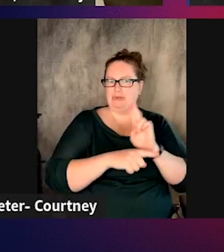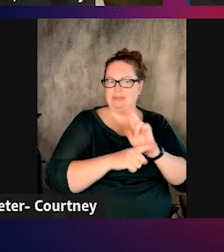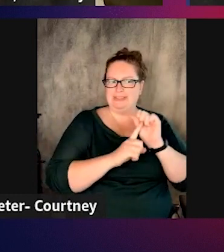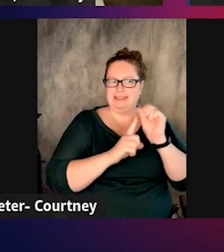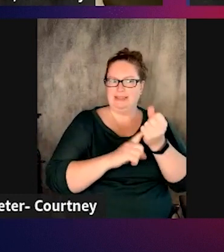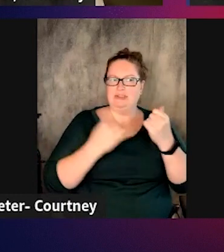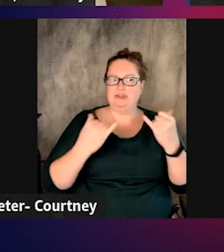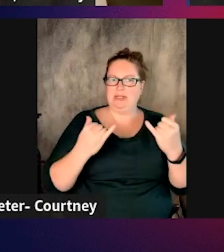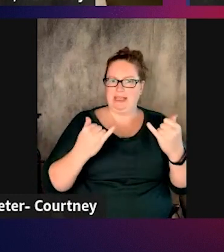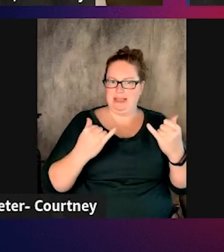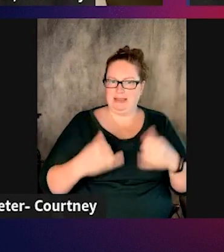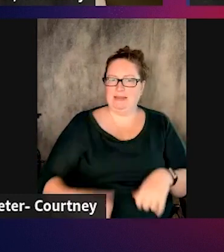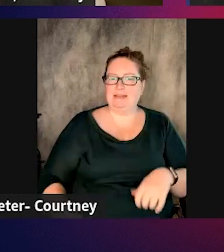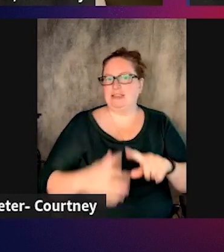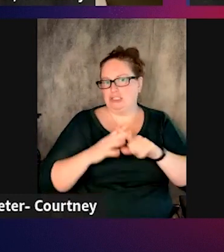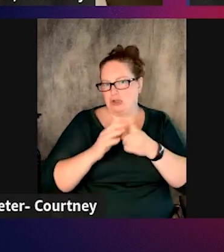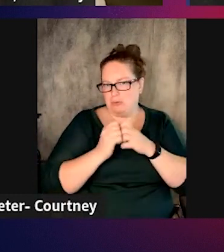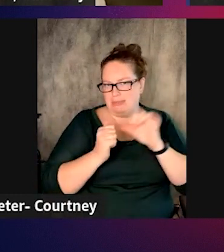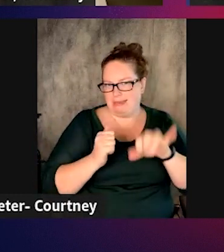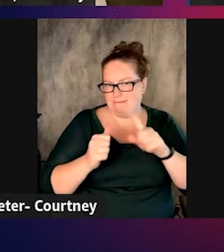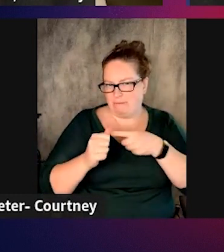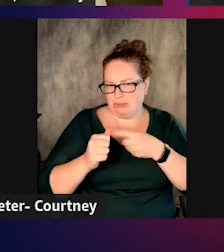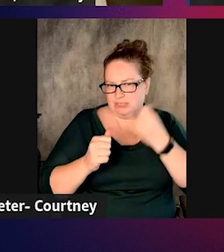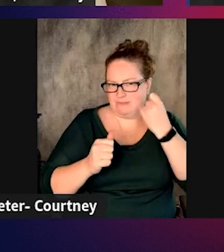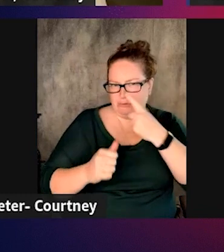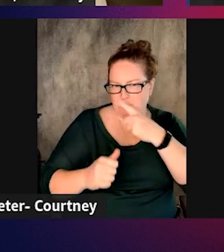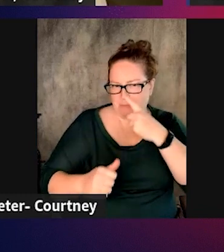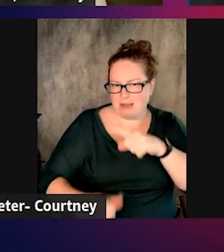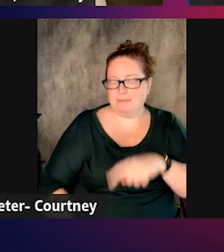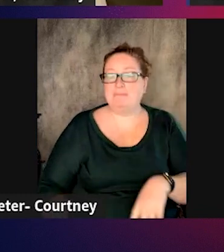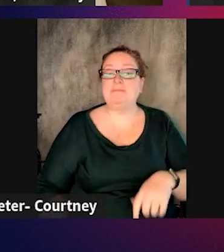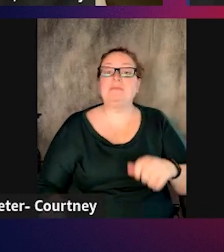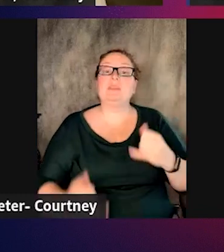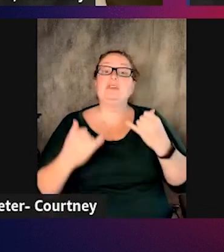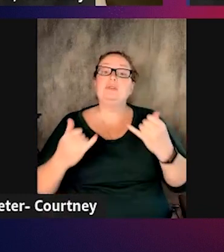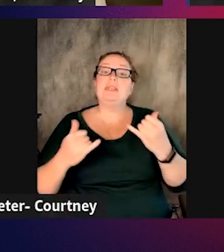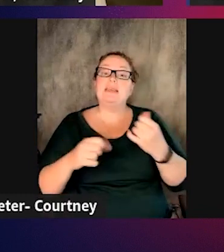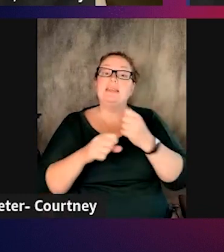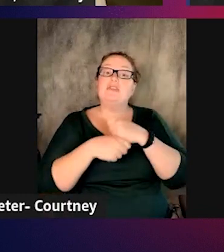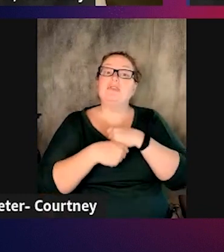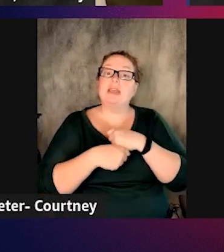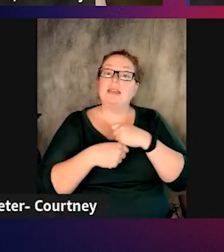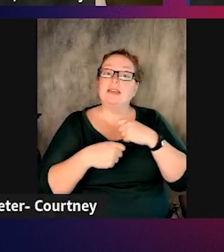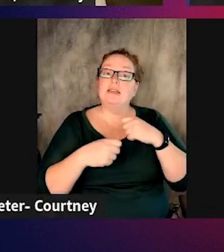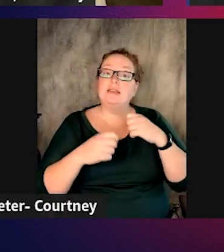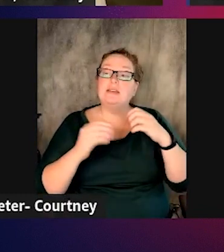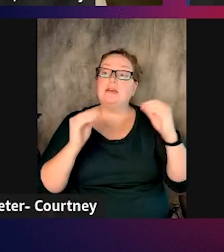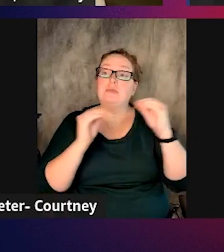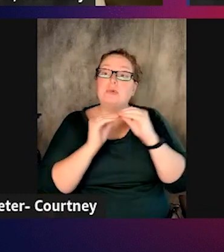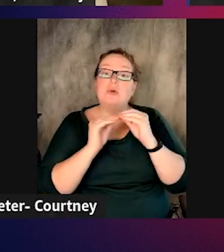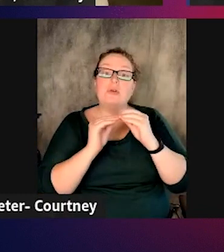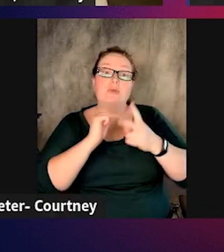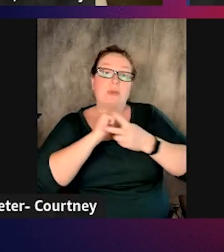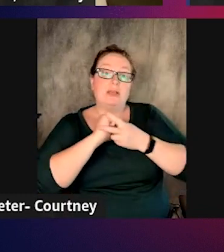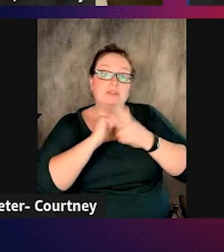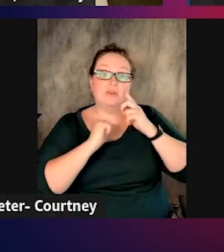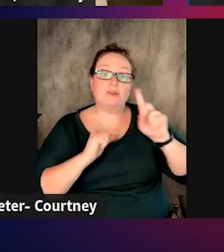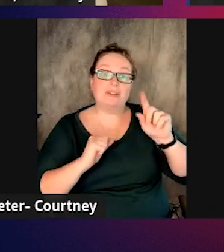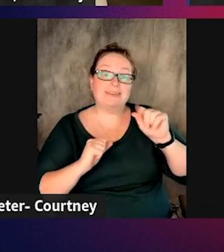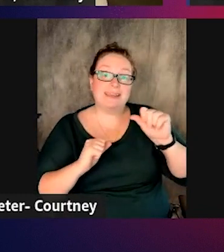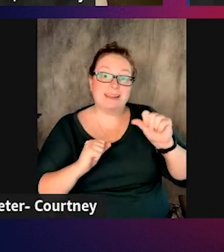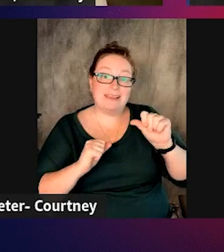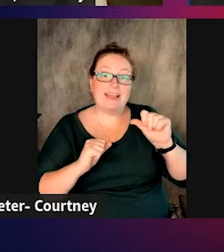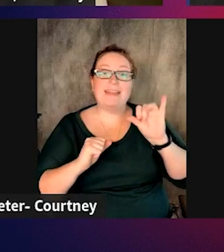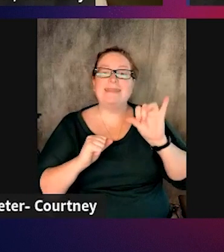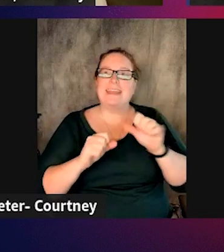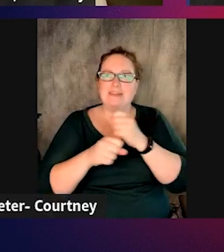that one first, if you don't mind. So today, they create additional central repository of data, which creates extra cost